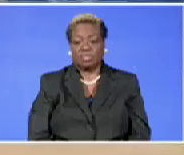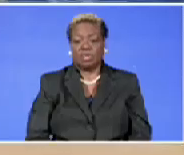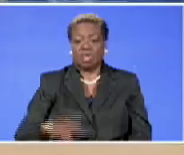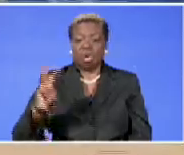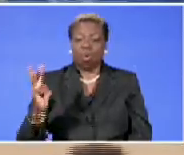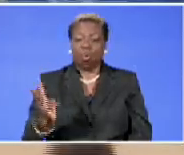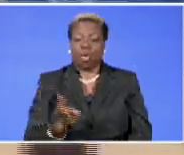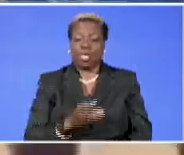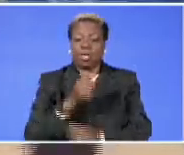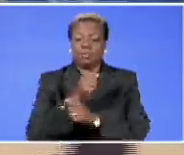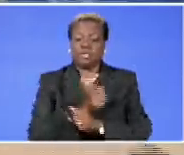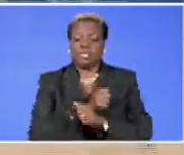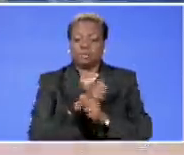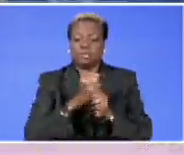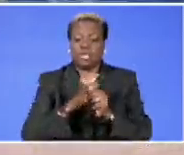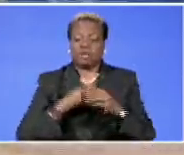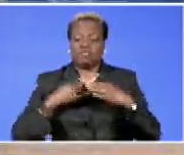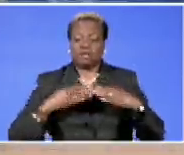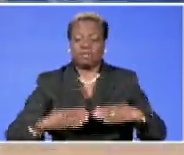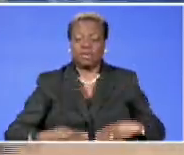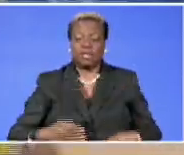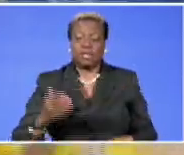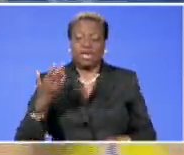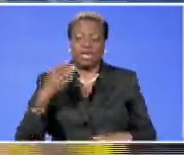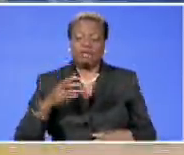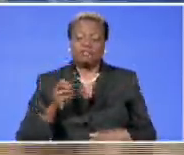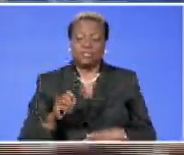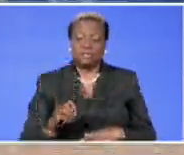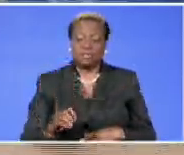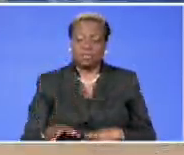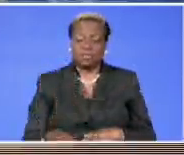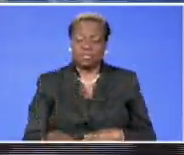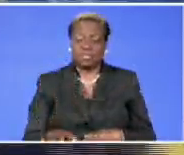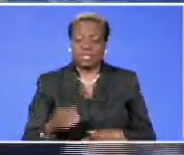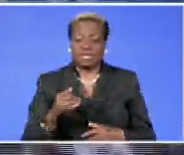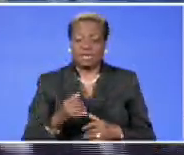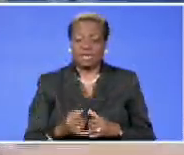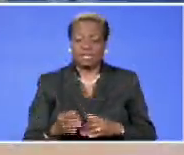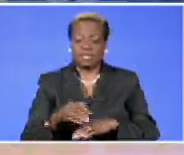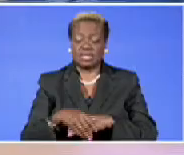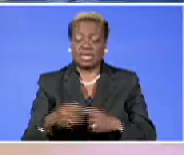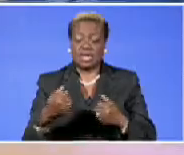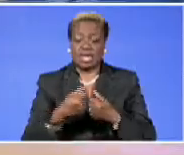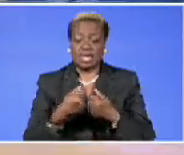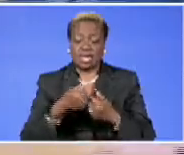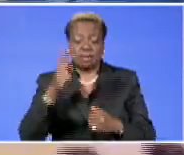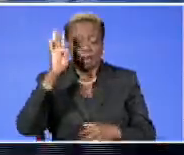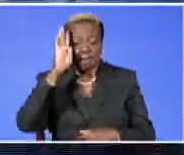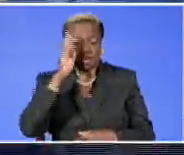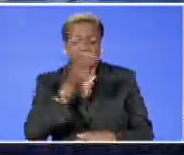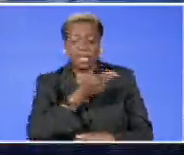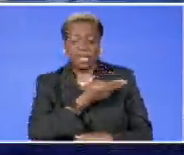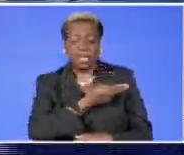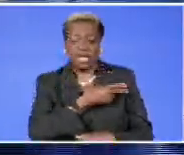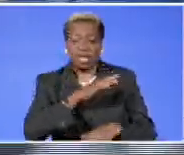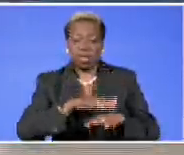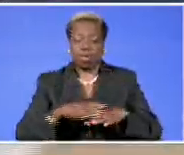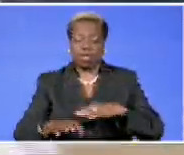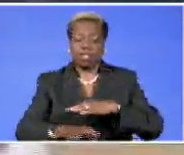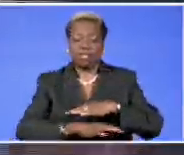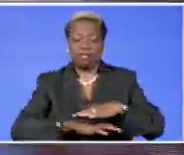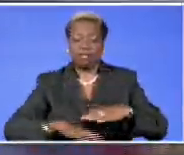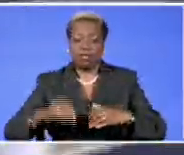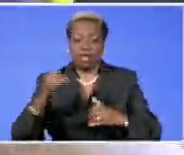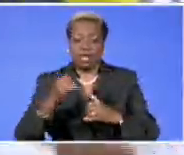Welcome to sports, everybody. After losing 8 of their last 9 games, Buddy Hield and the Sacramento Kings on the floor last night at home against the Golden State